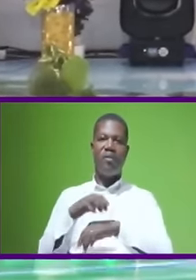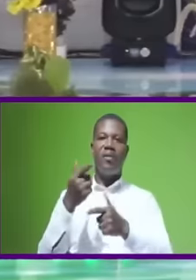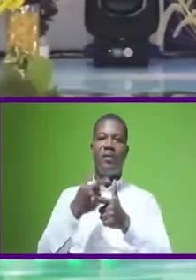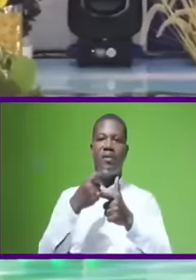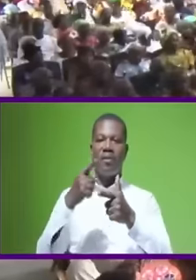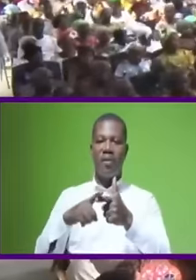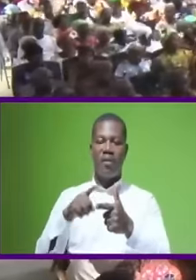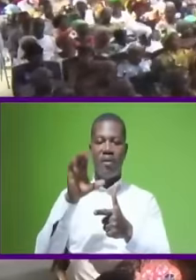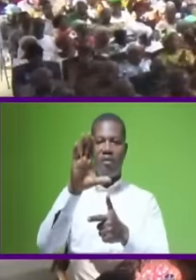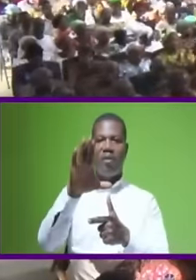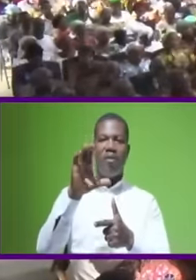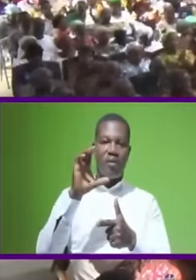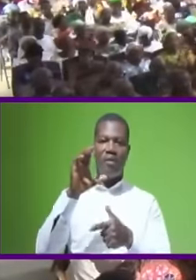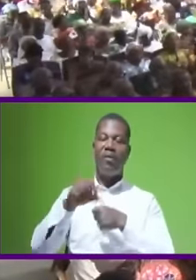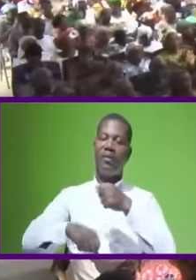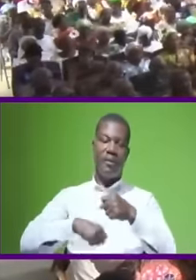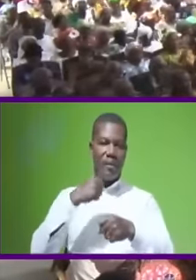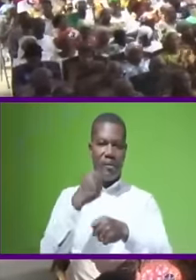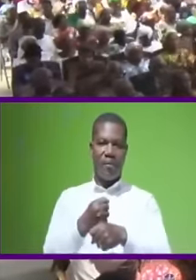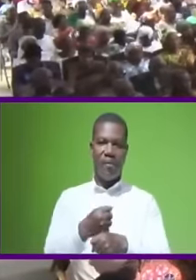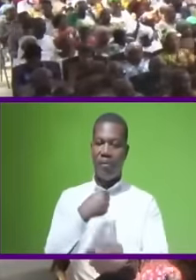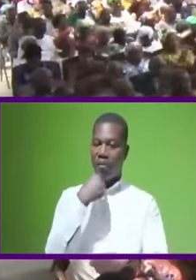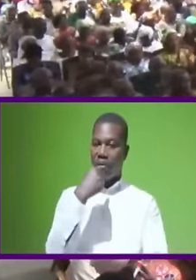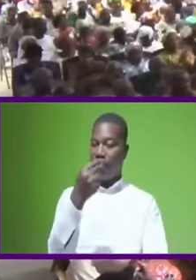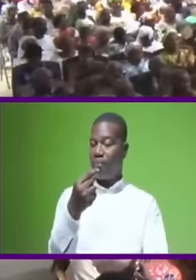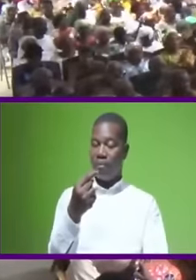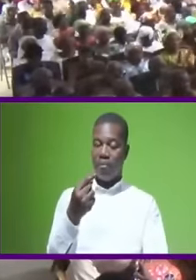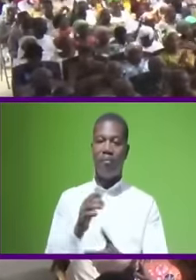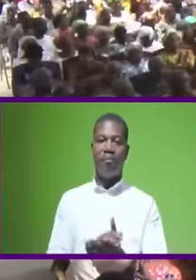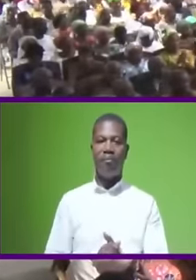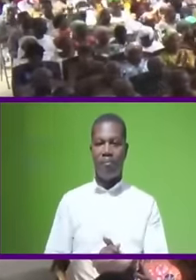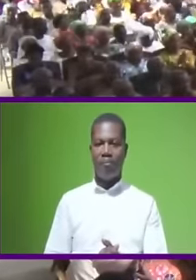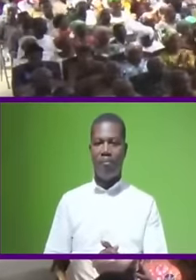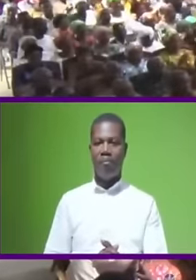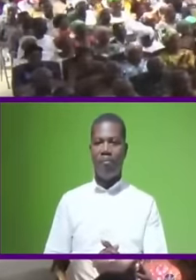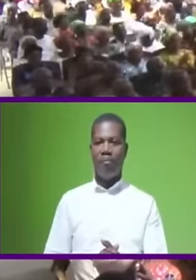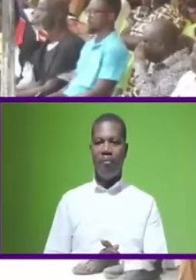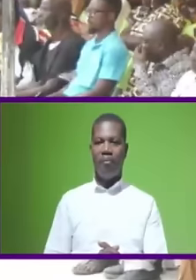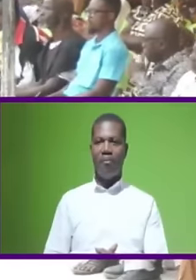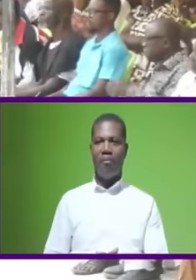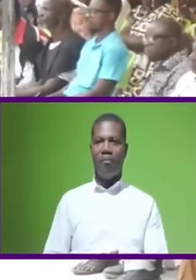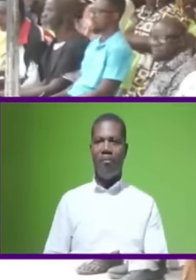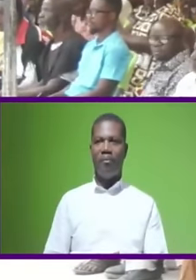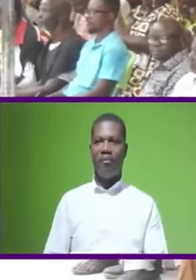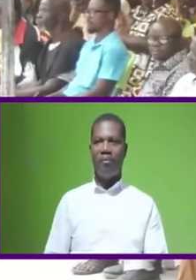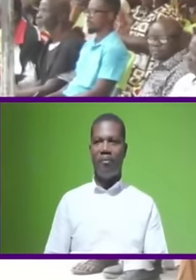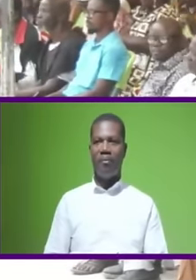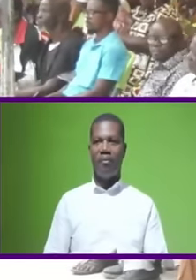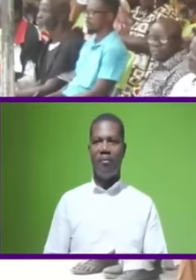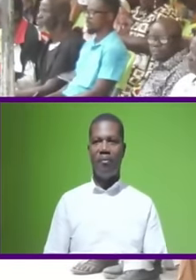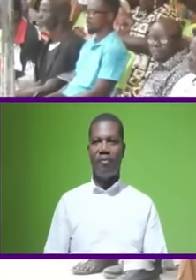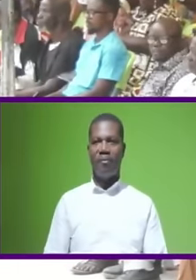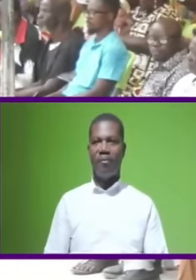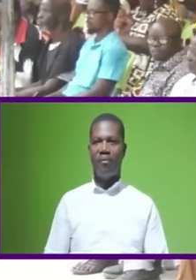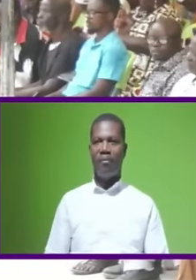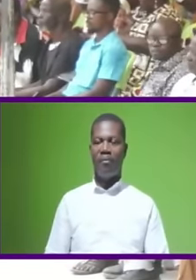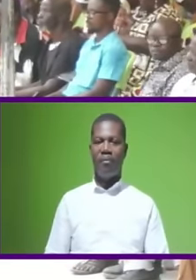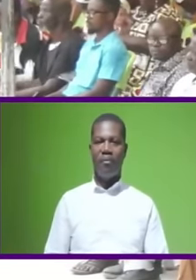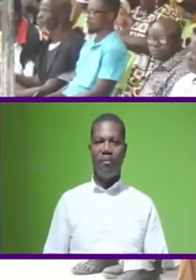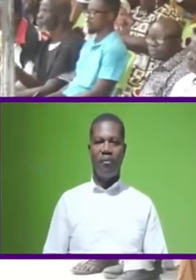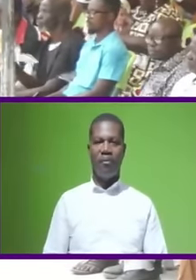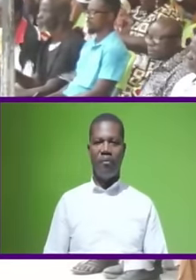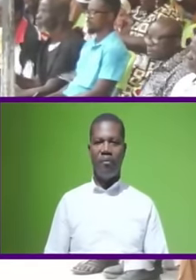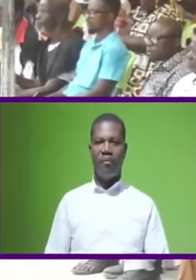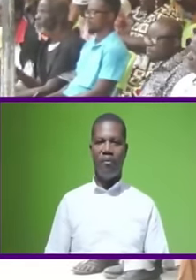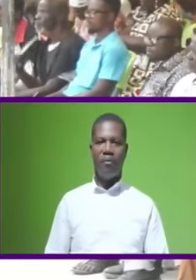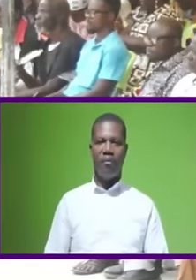500 years. And I have also told you that my coming on this earth, my mission, shall linger on for